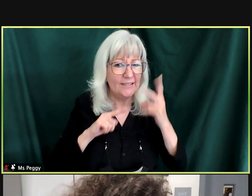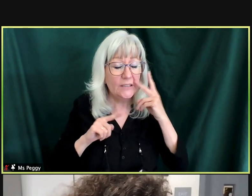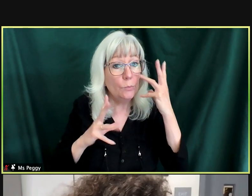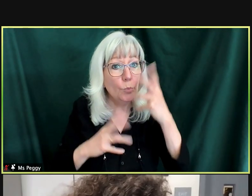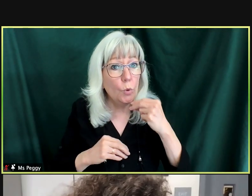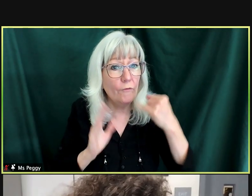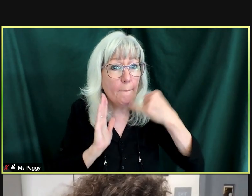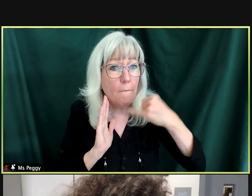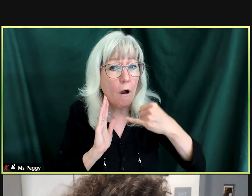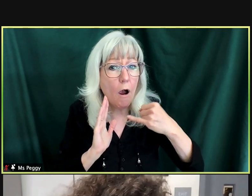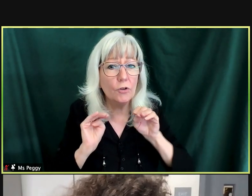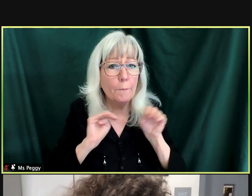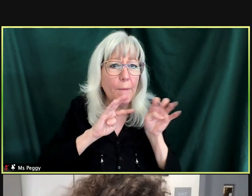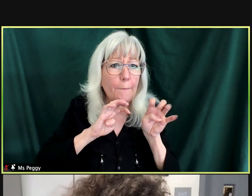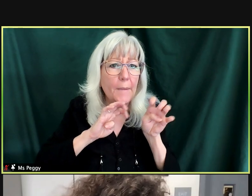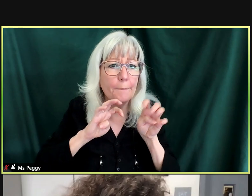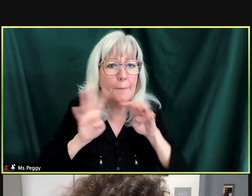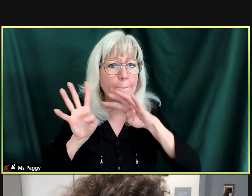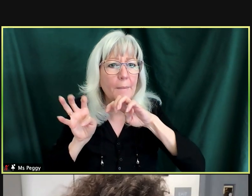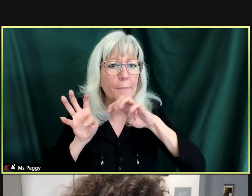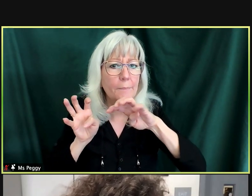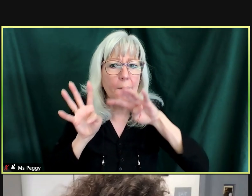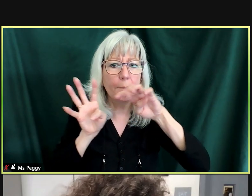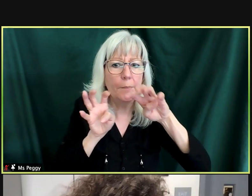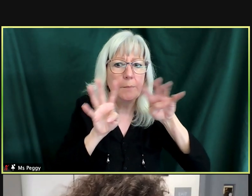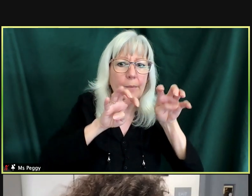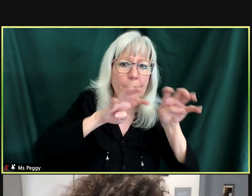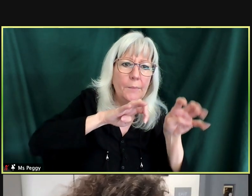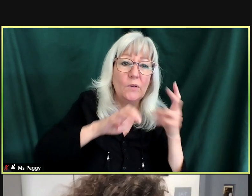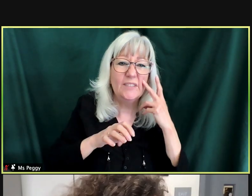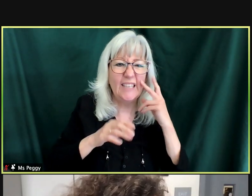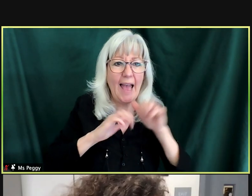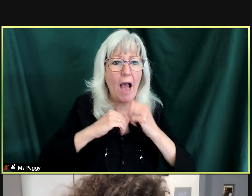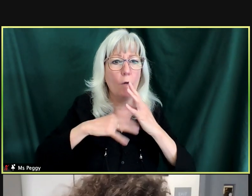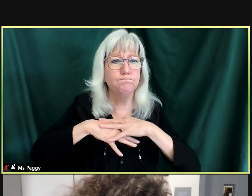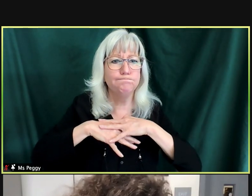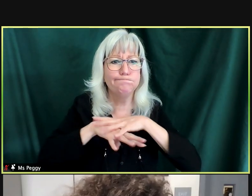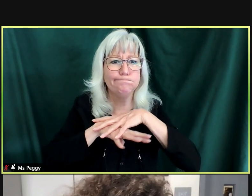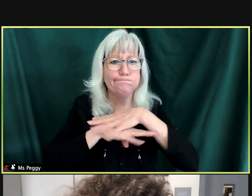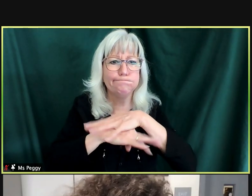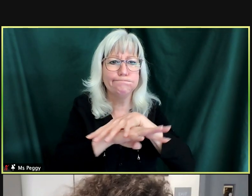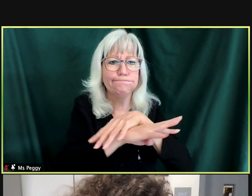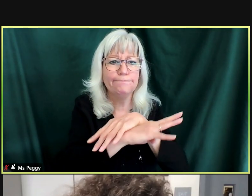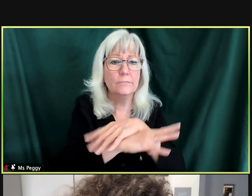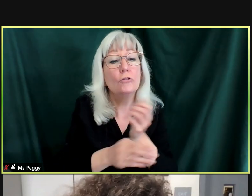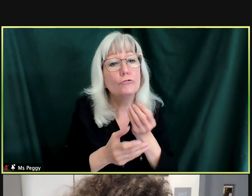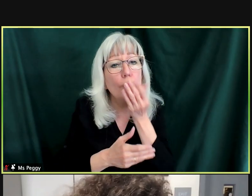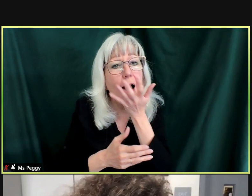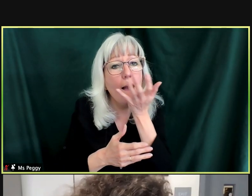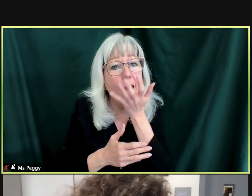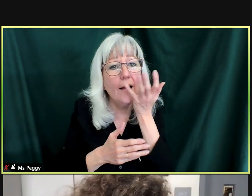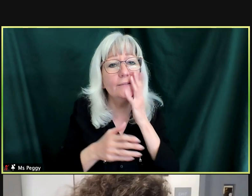to show the way that the field is plowed.